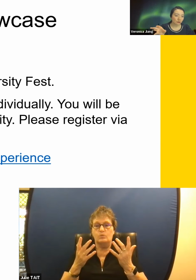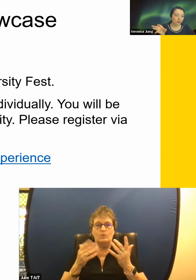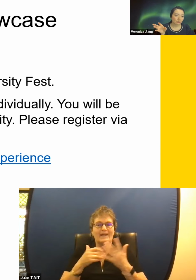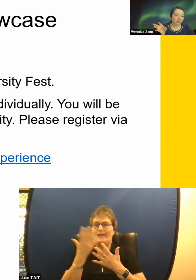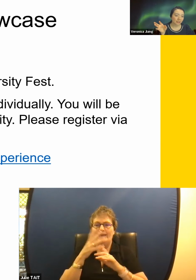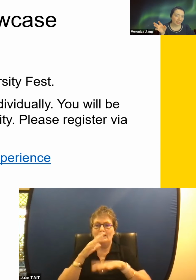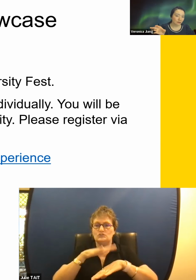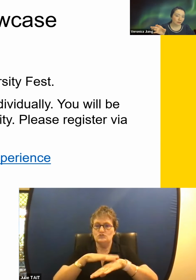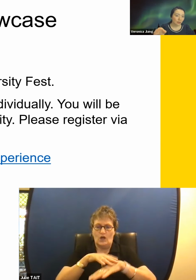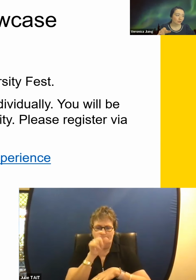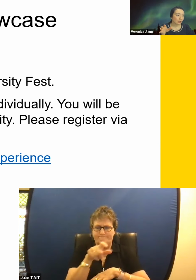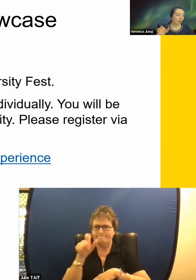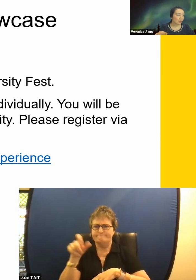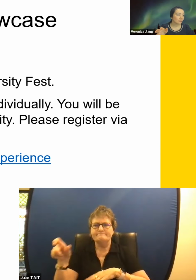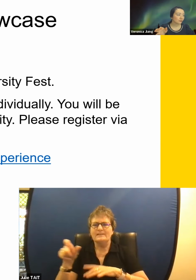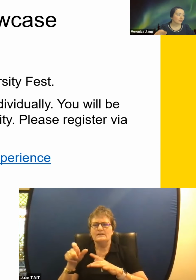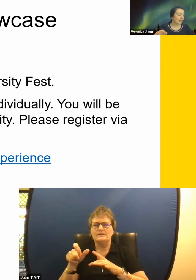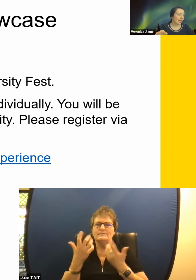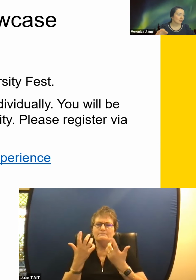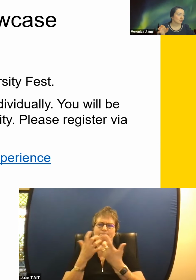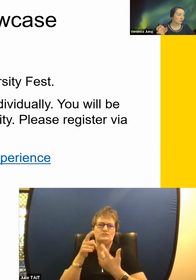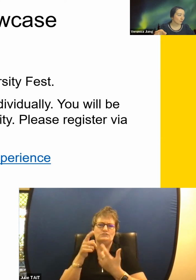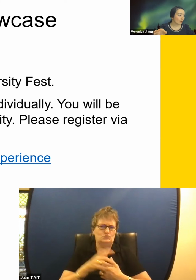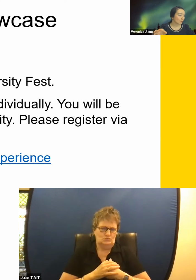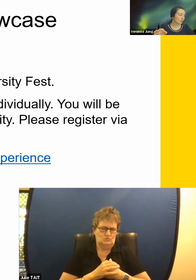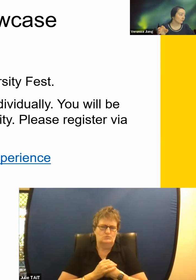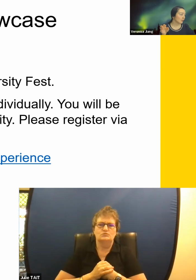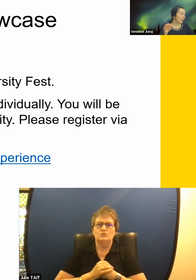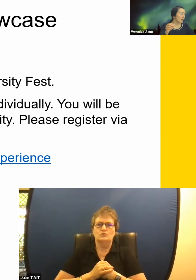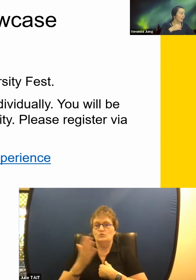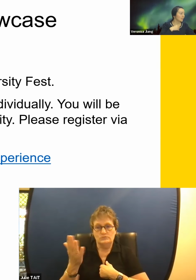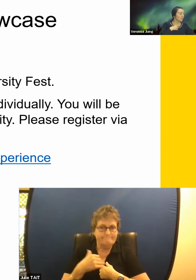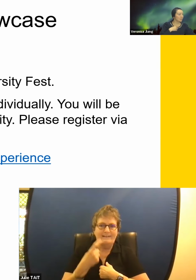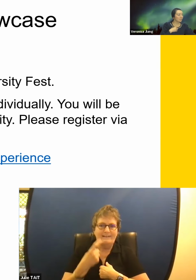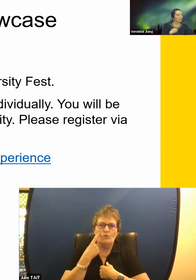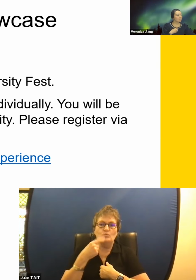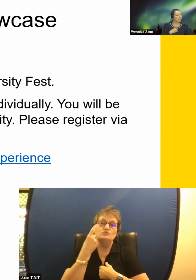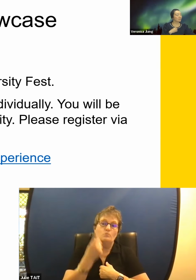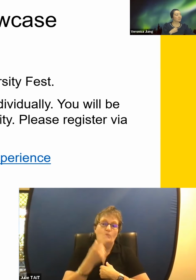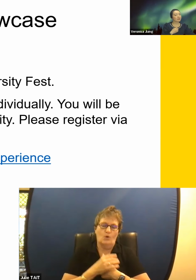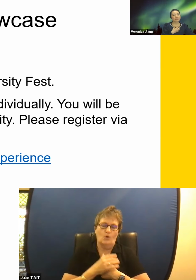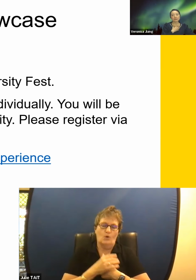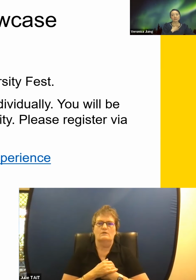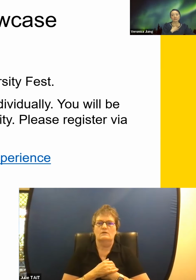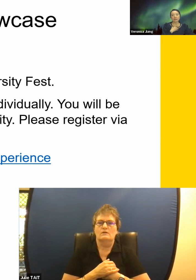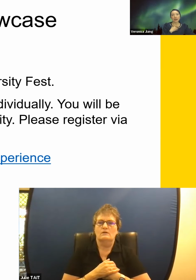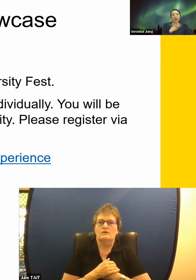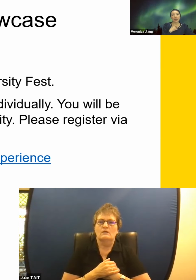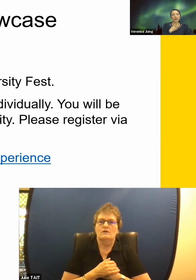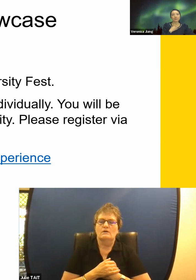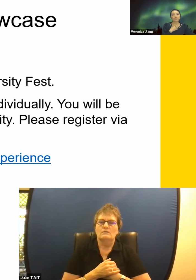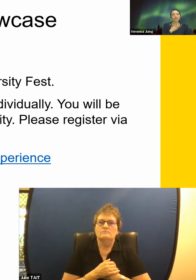that suits your schedule. So come to visit us tomorrow. And it is in the